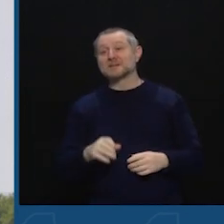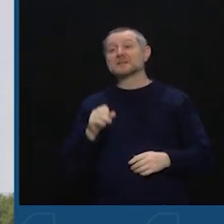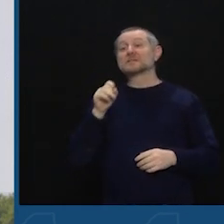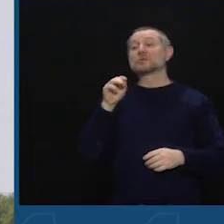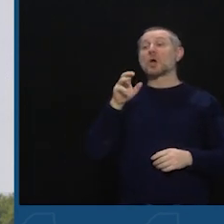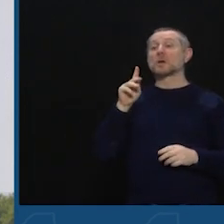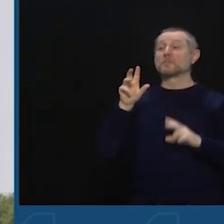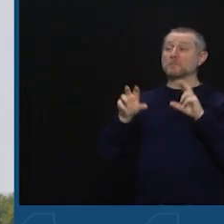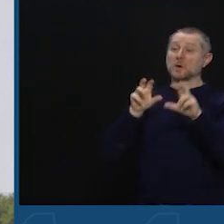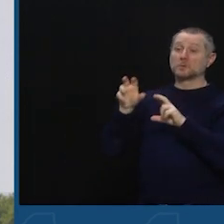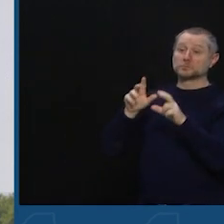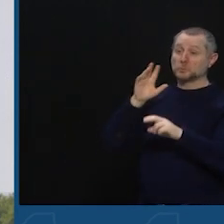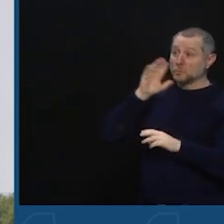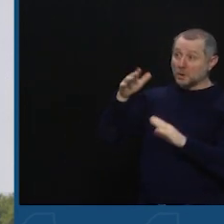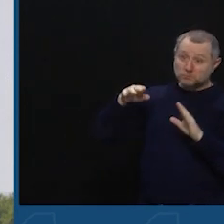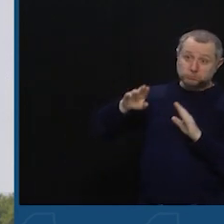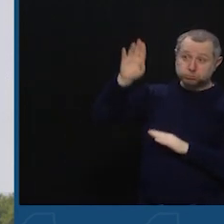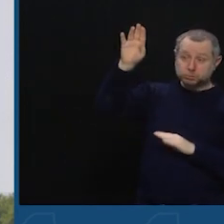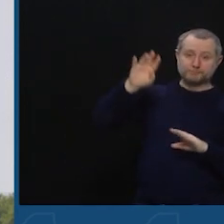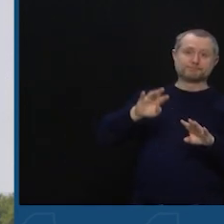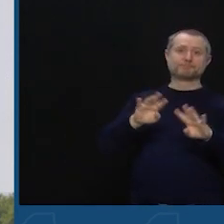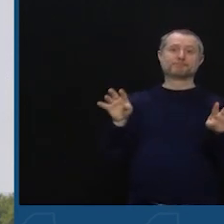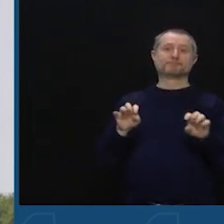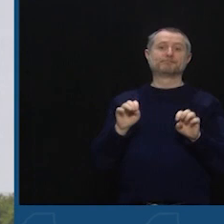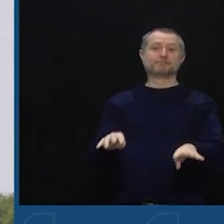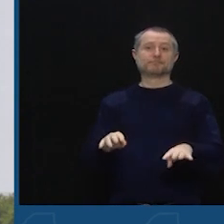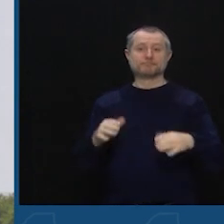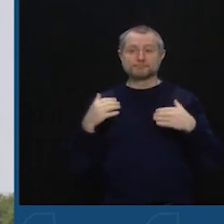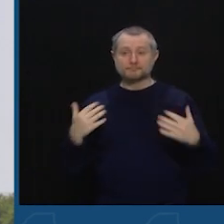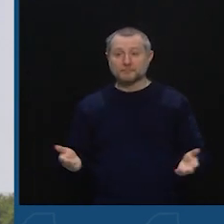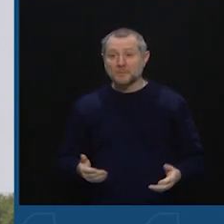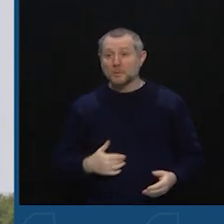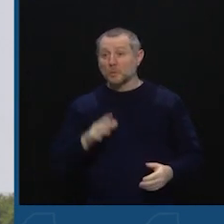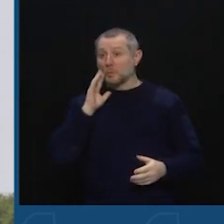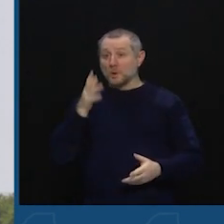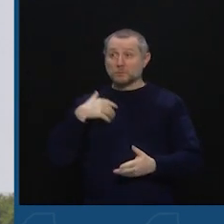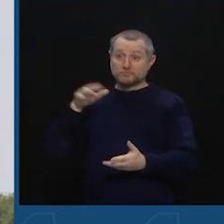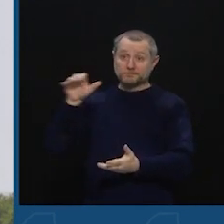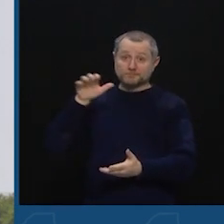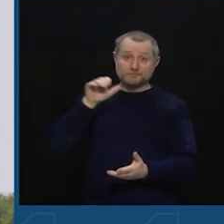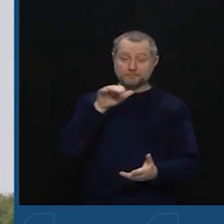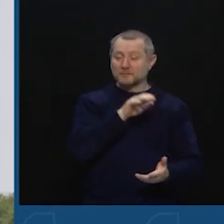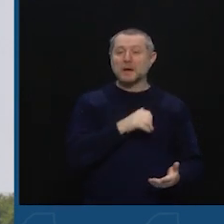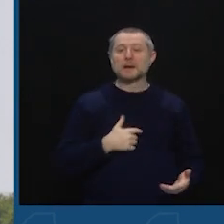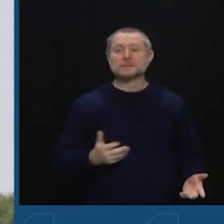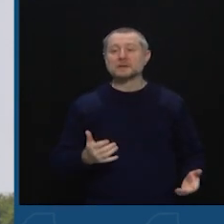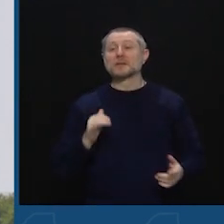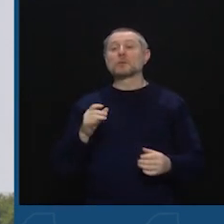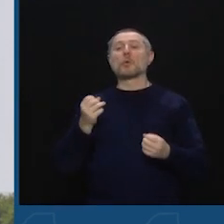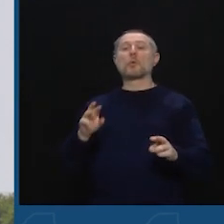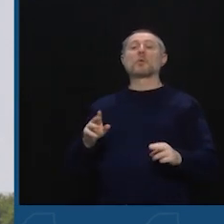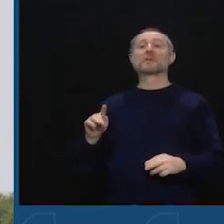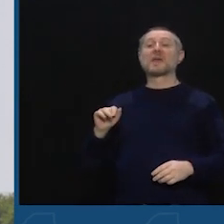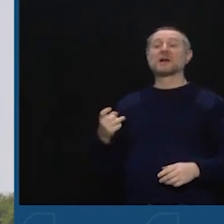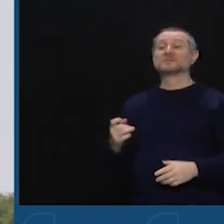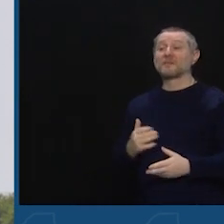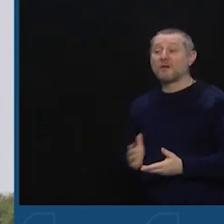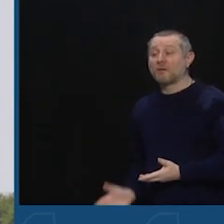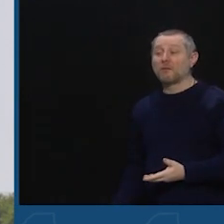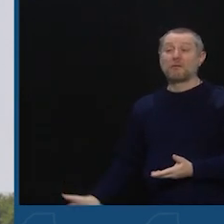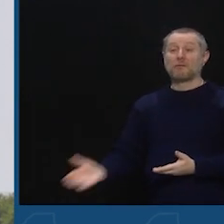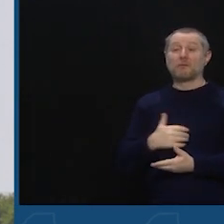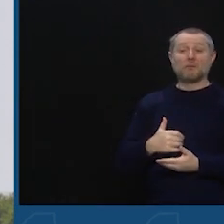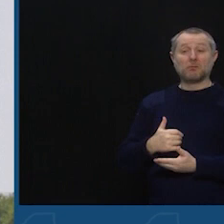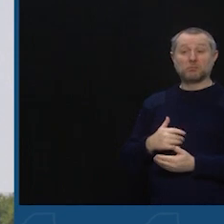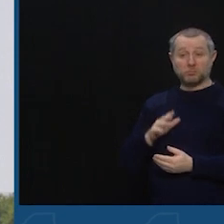what's going on in particular, will continue to drive the revenues to the state of New York that it is right now, or that the tax receipts, as I know more